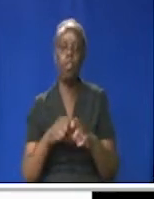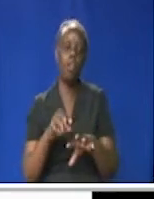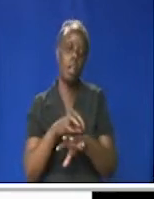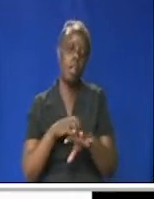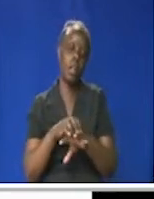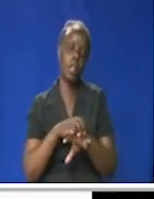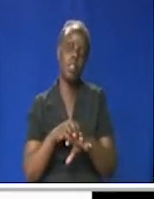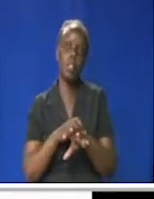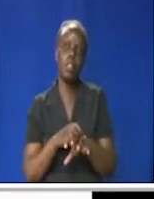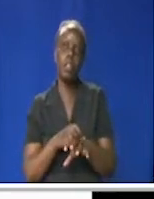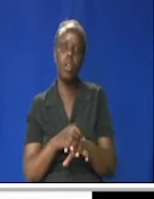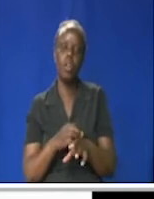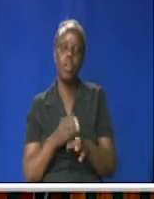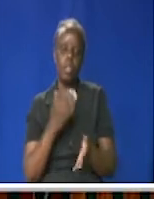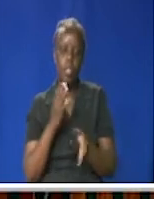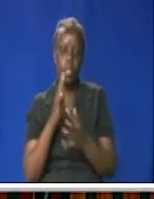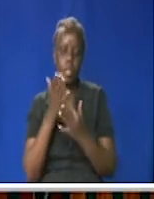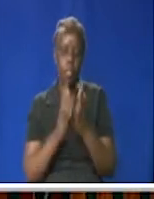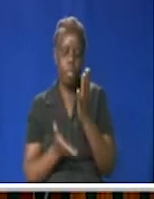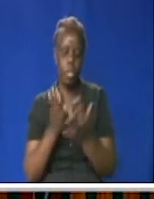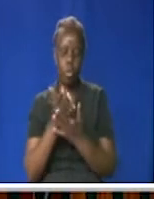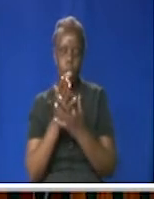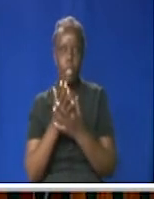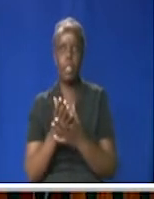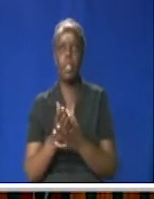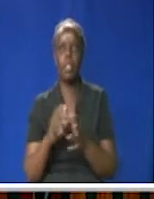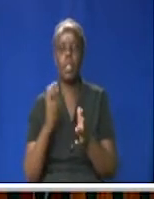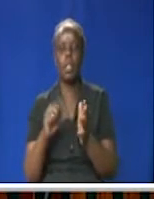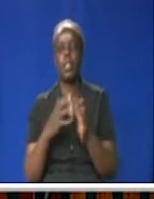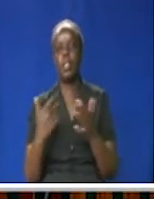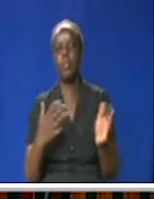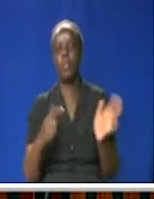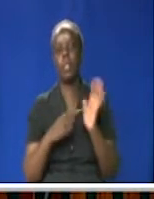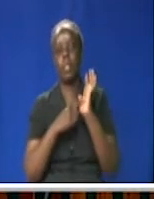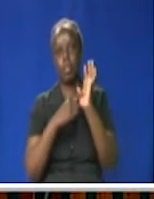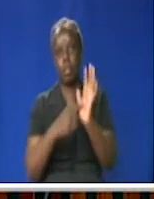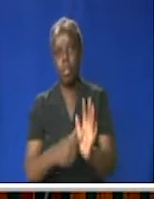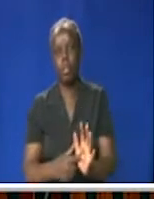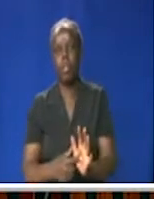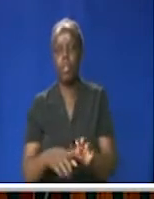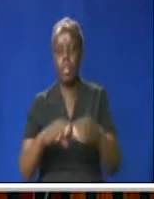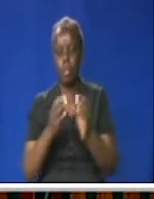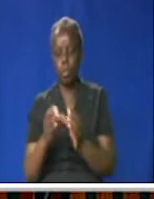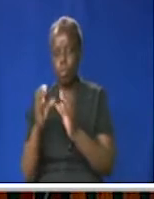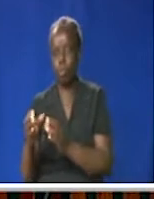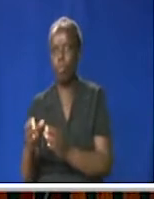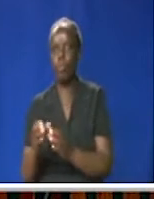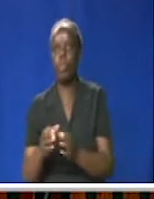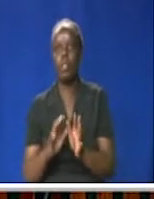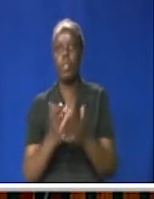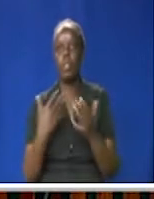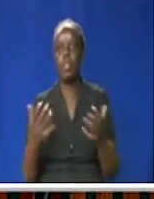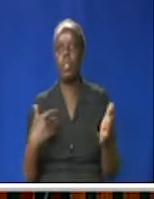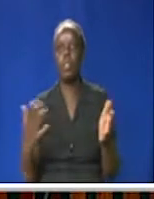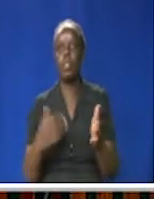or neutral, meaning any substance that shows, that can be able to classify substances as either a